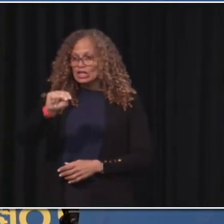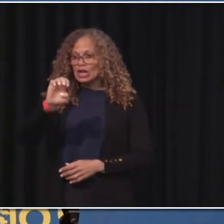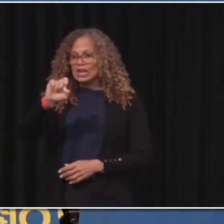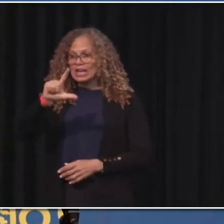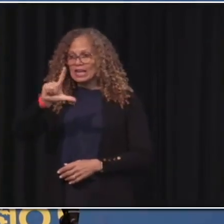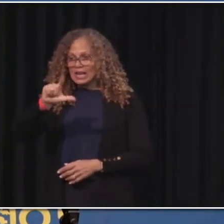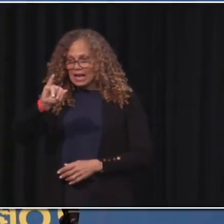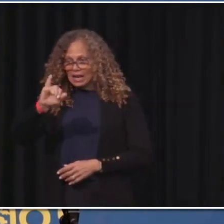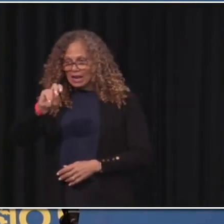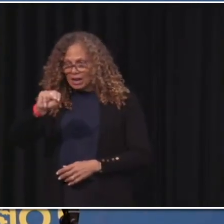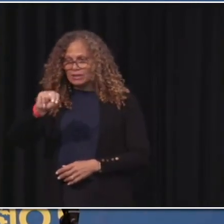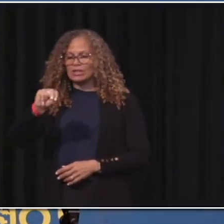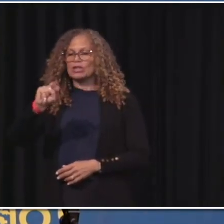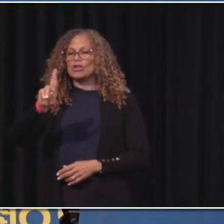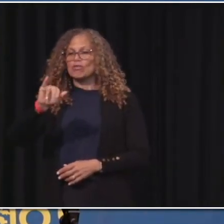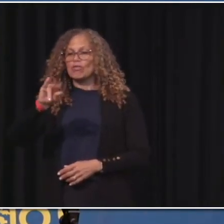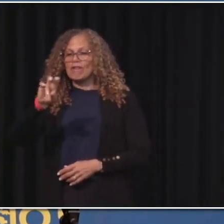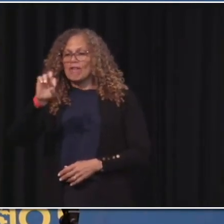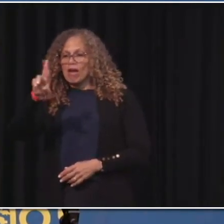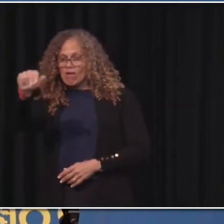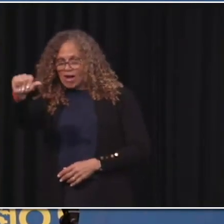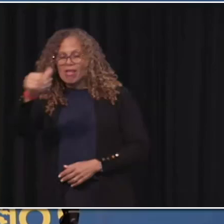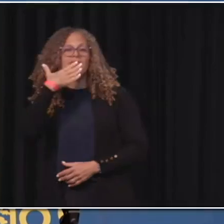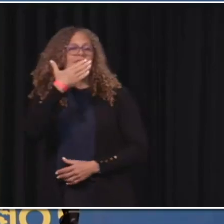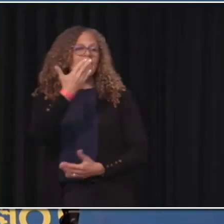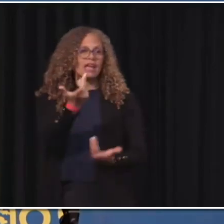Thank you for coming tonight.